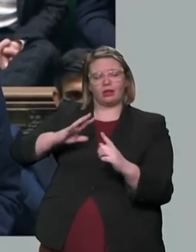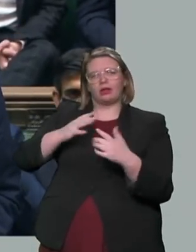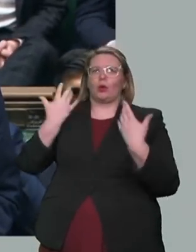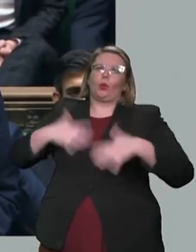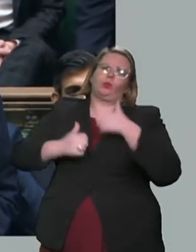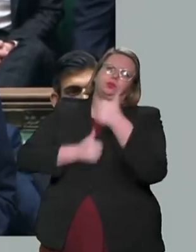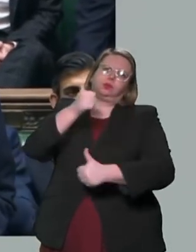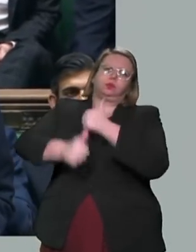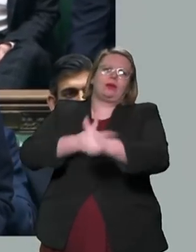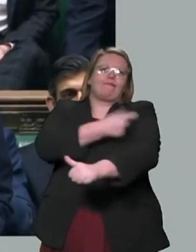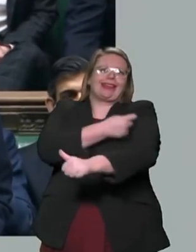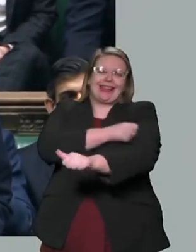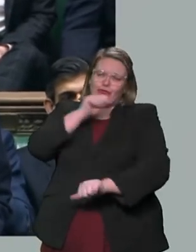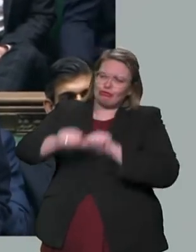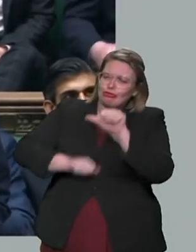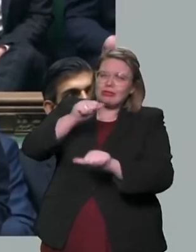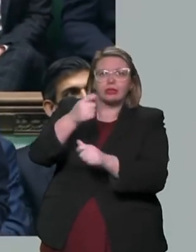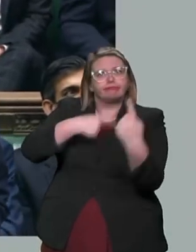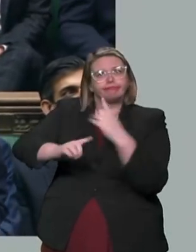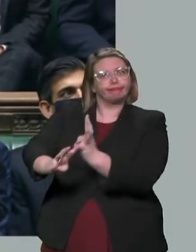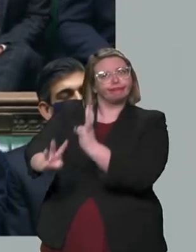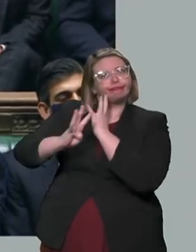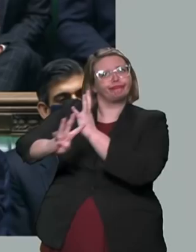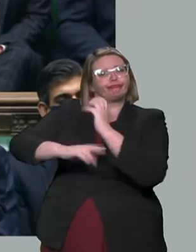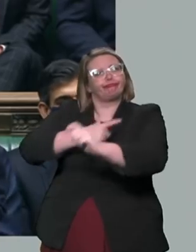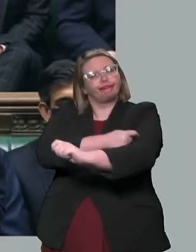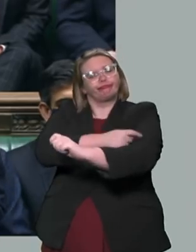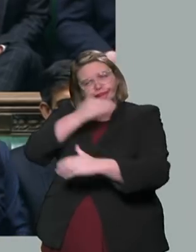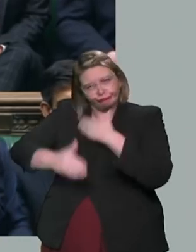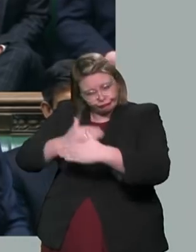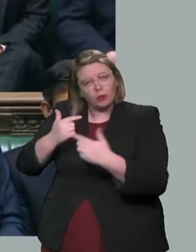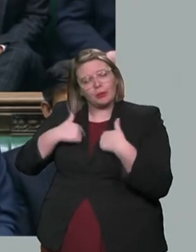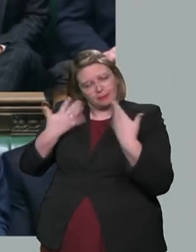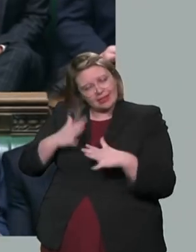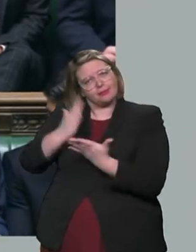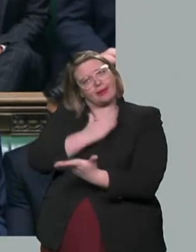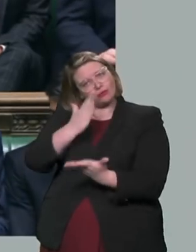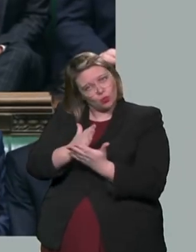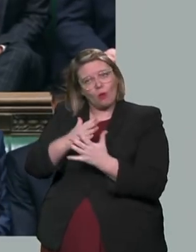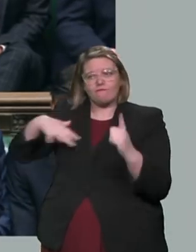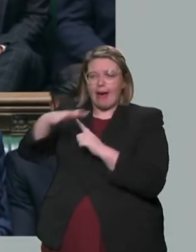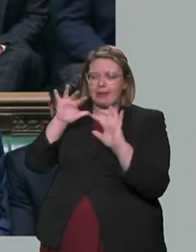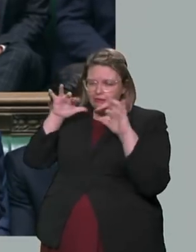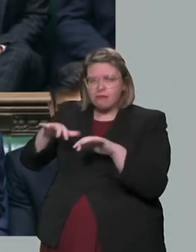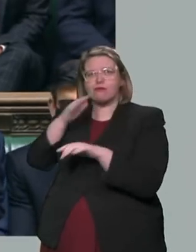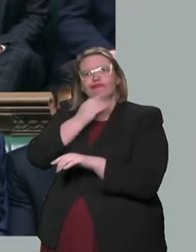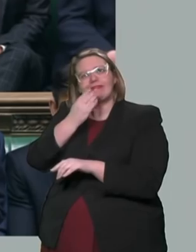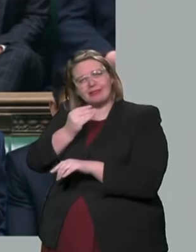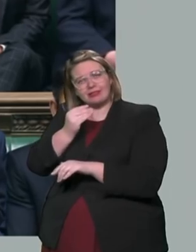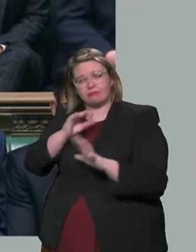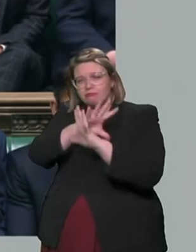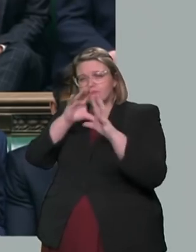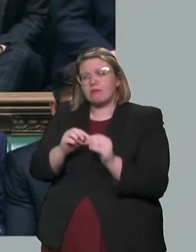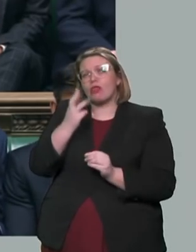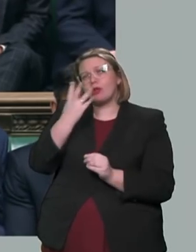programme and people coming forward up and down the country, we managed to ensure that families could still celebrate Christmas with over 34